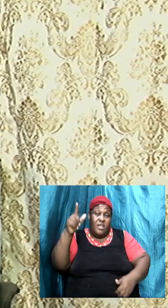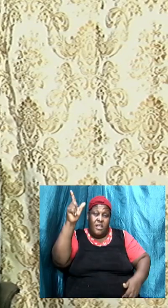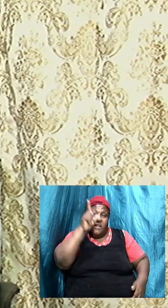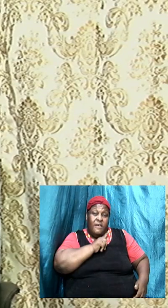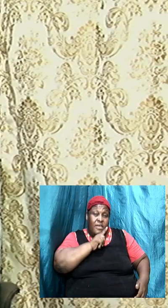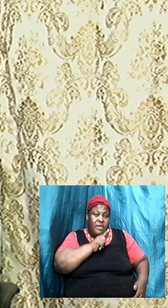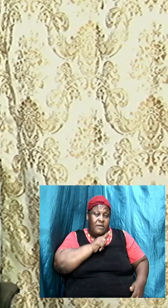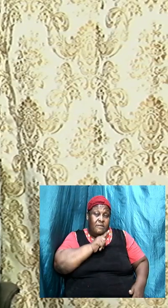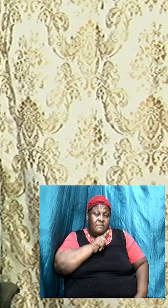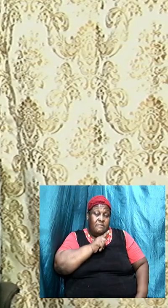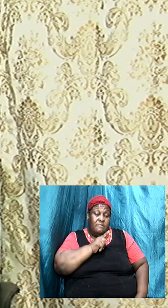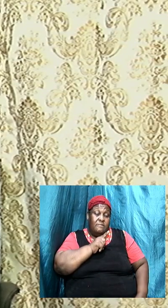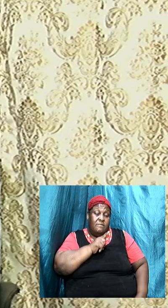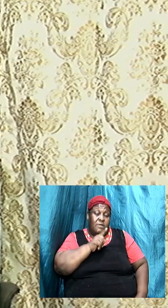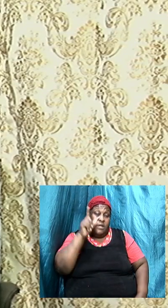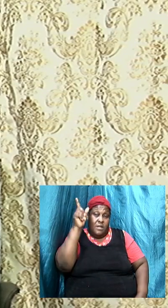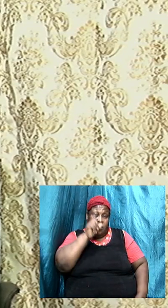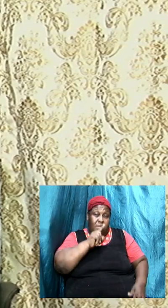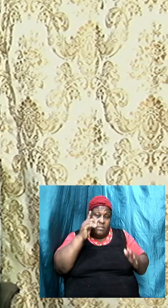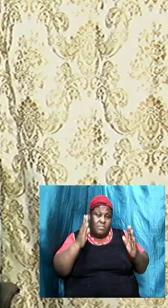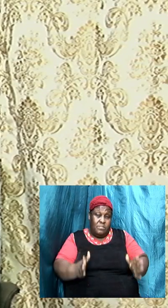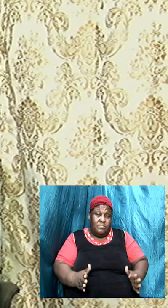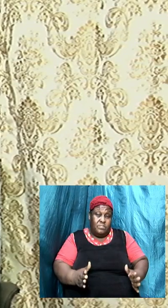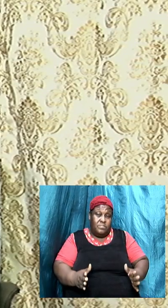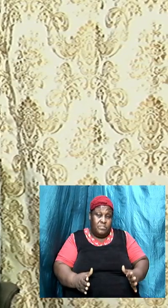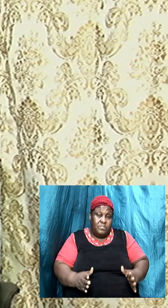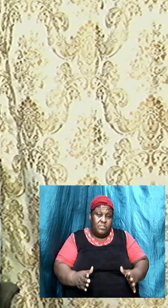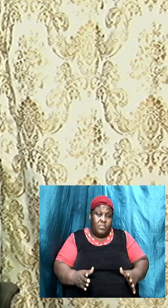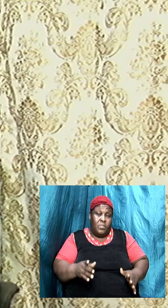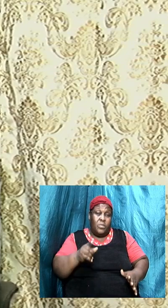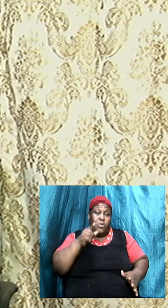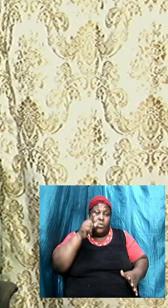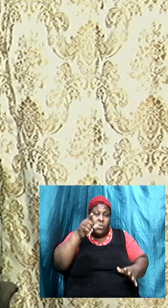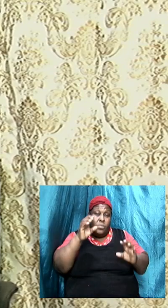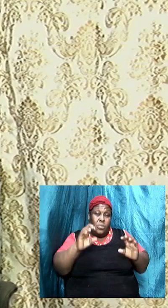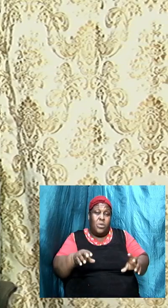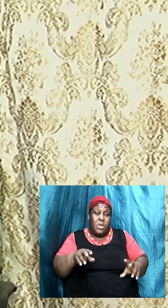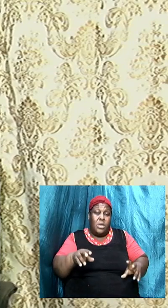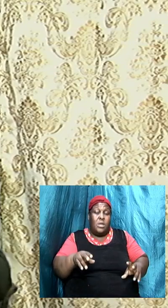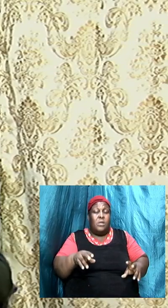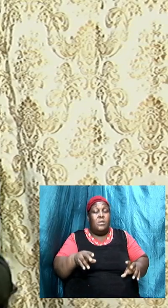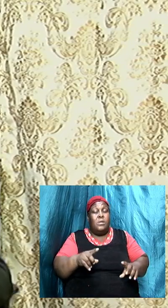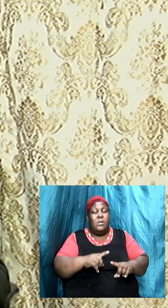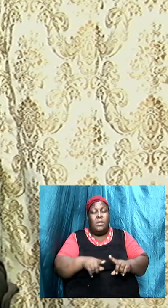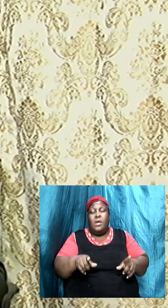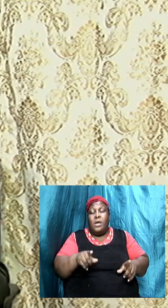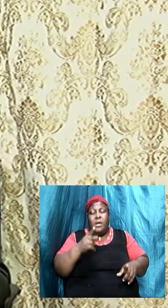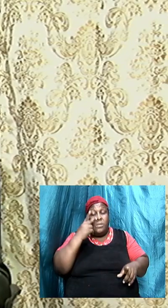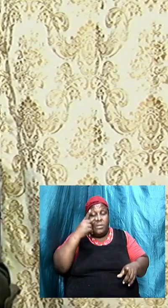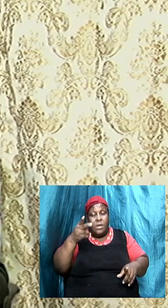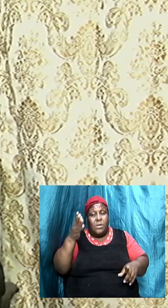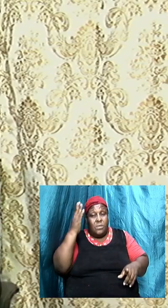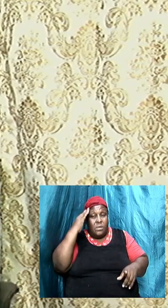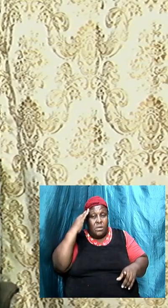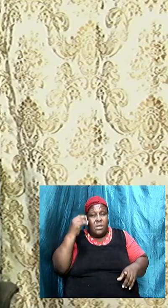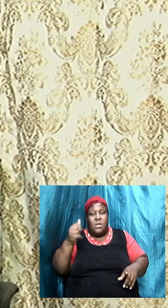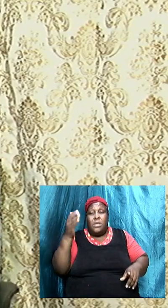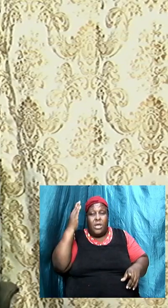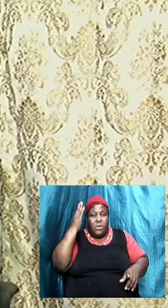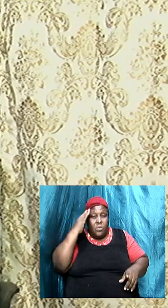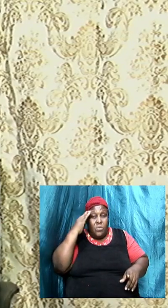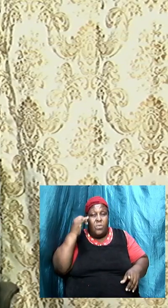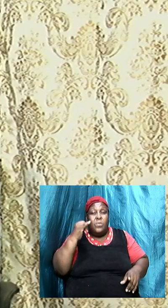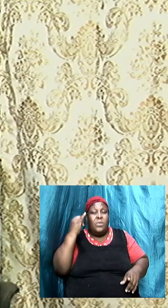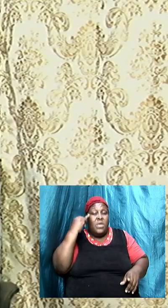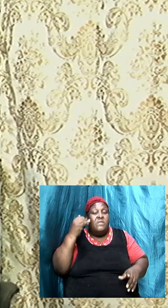false. You cannot look upon them and know. But you can know if they are talking the truth, if you know